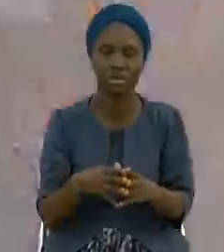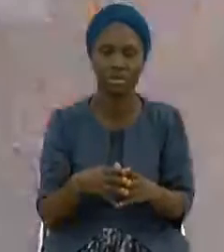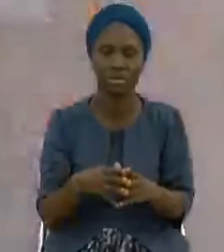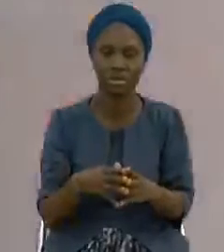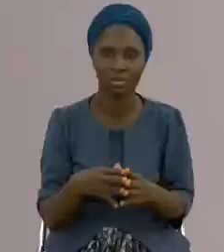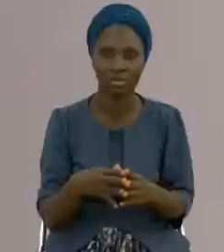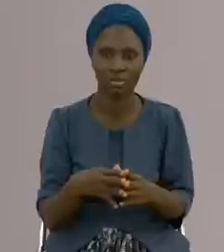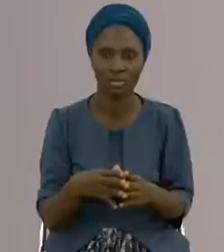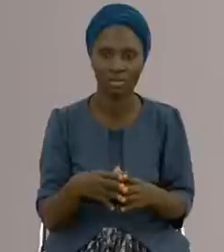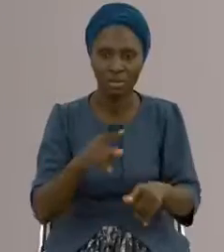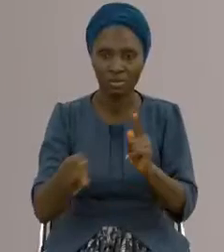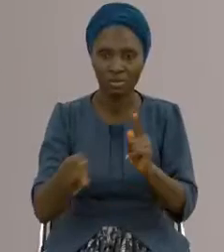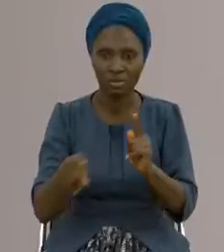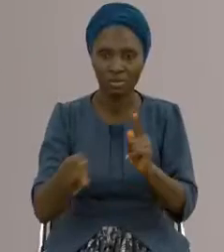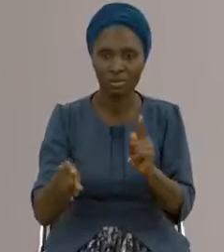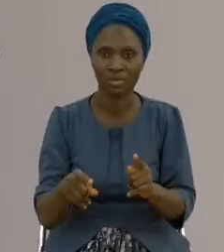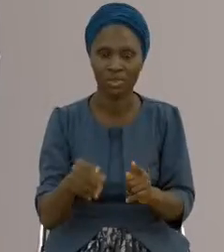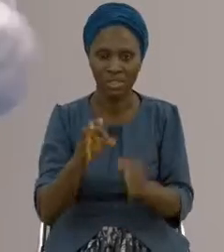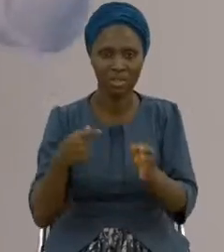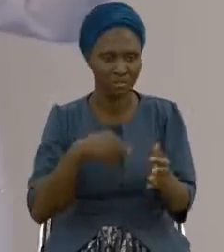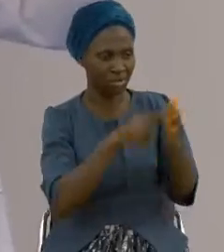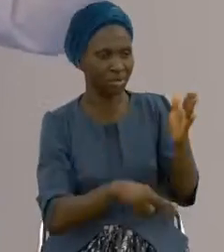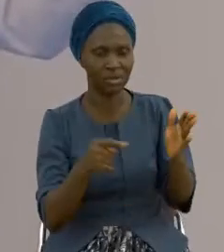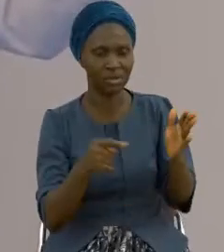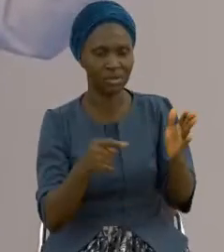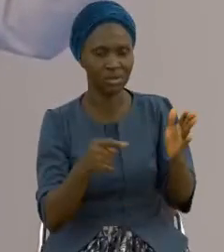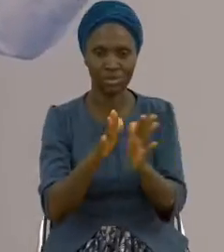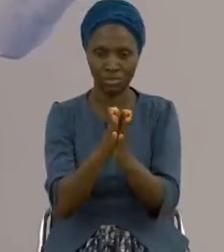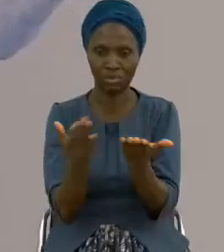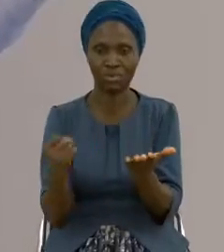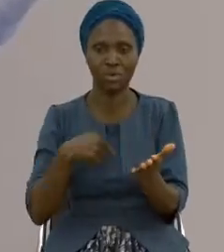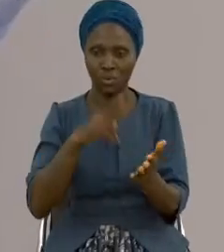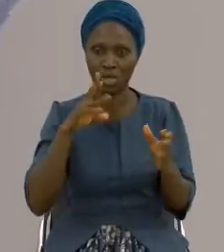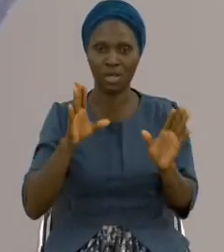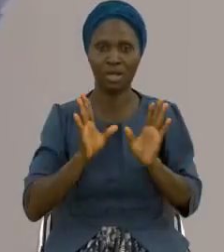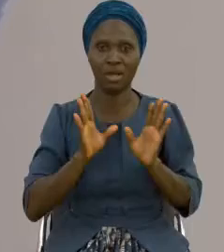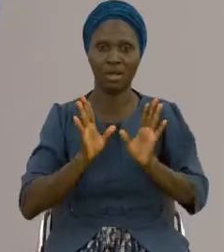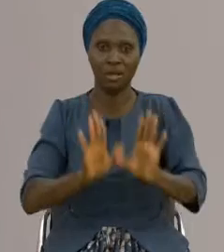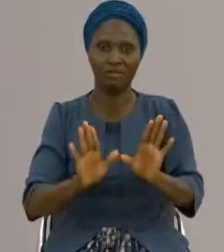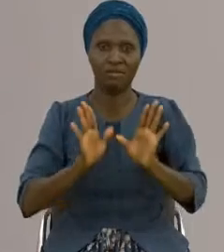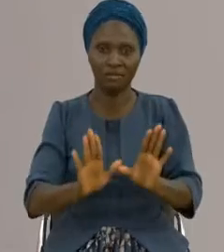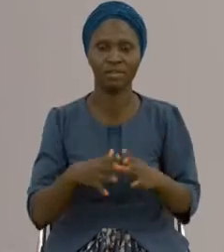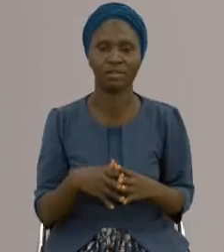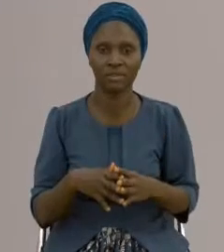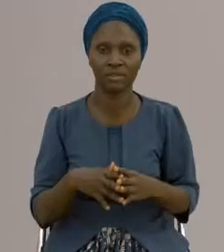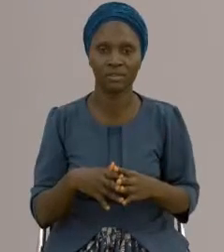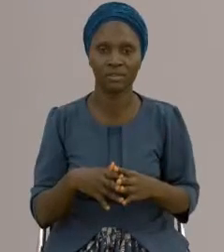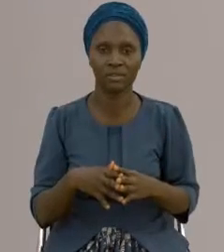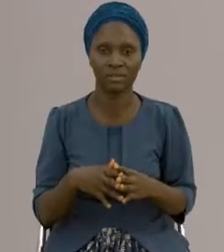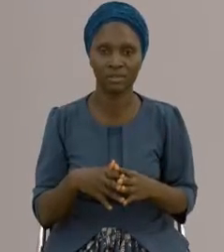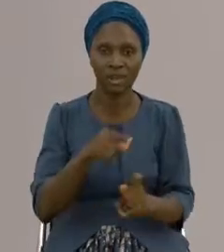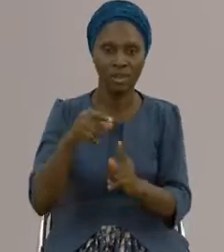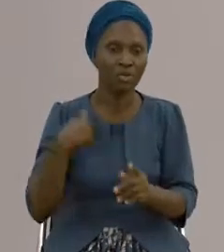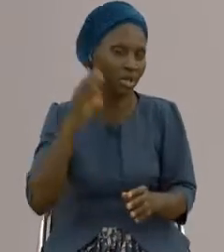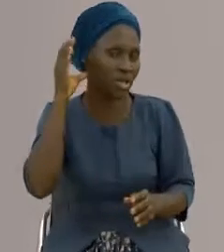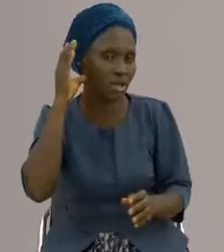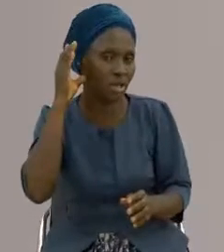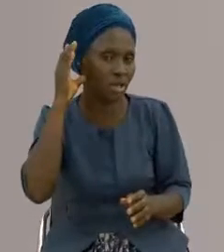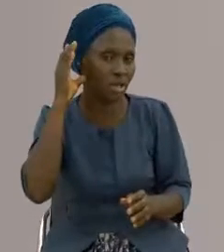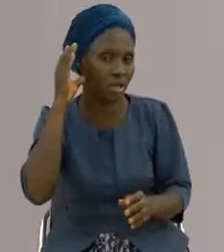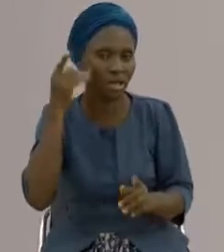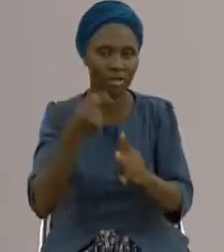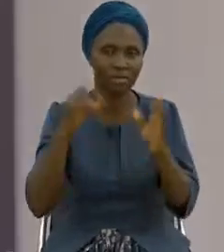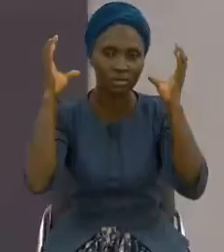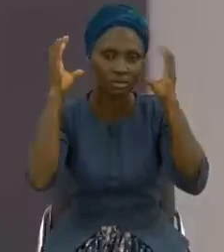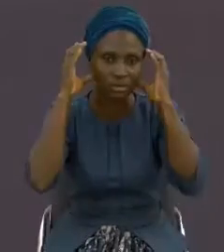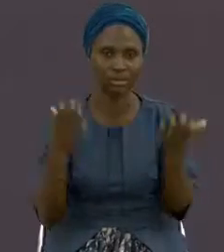the people on the streets, we're afraid. We hear the radio, we're afraid. We see the television, we're afraid.